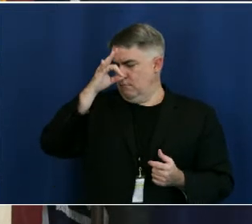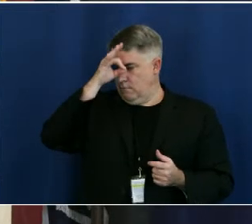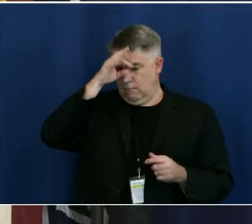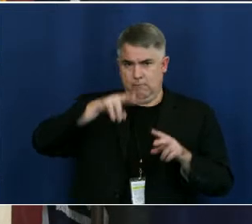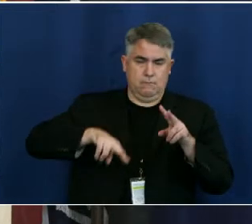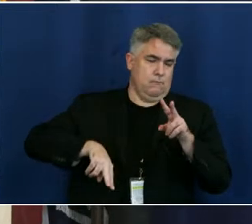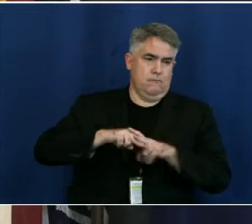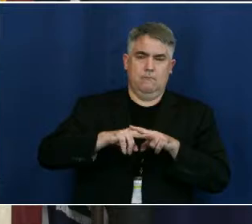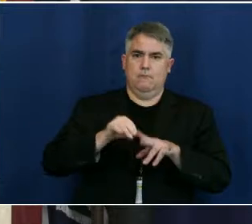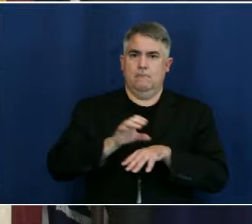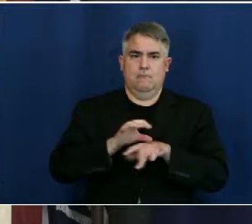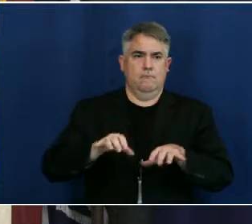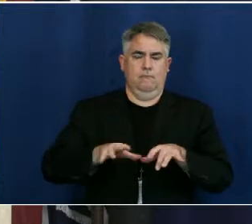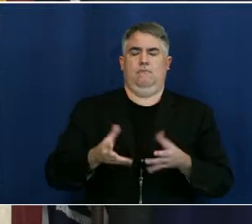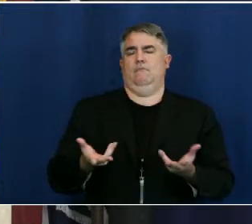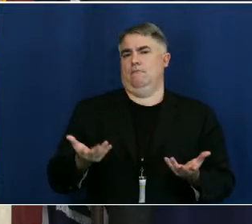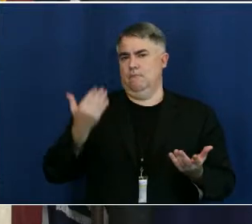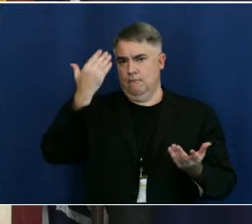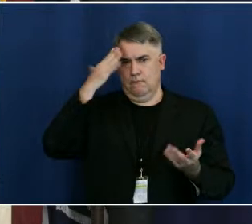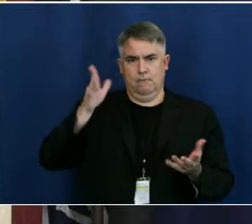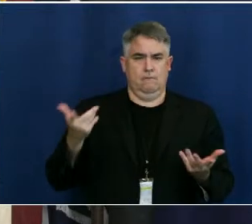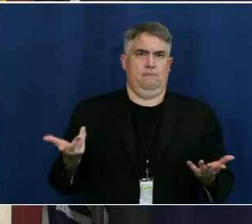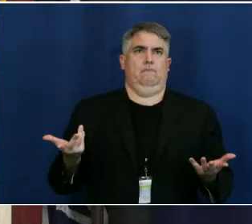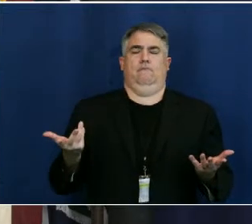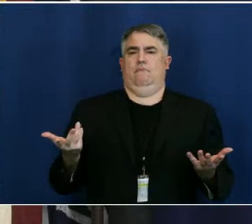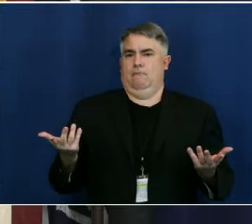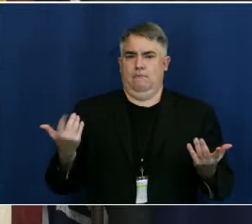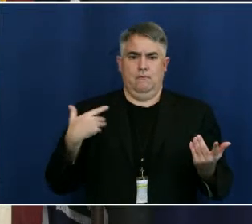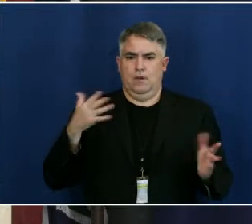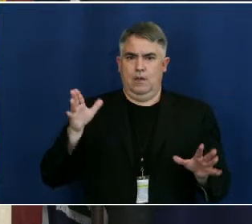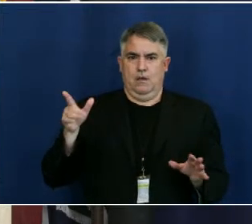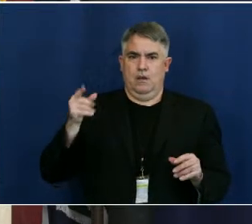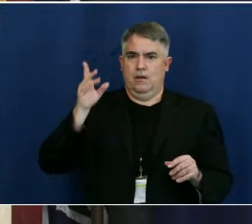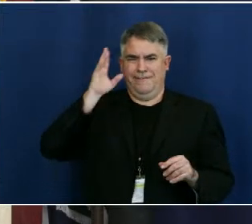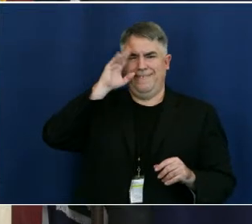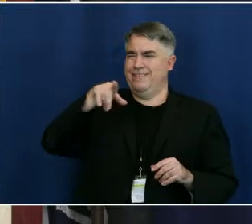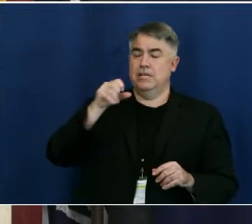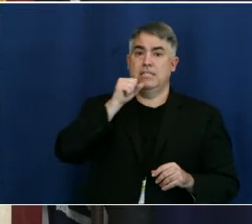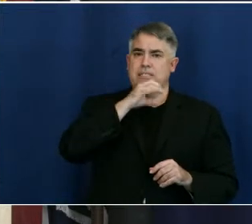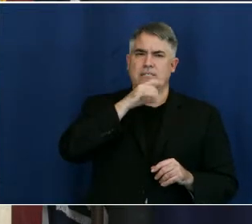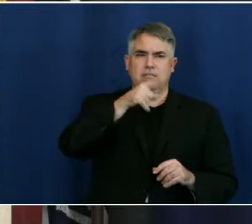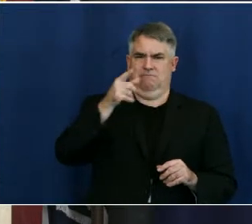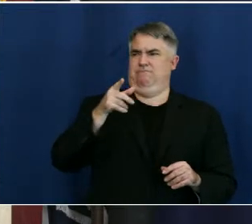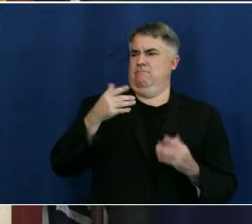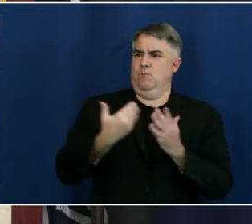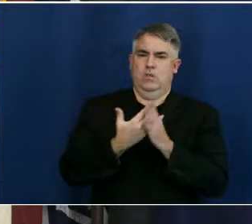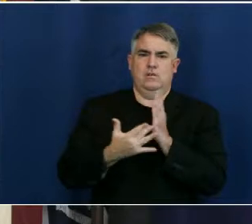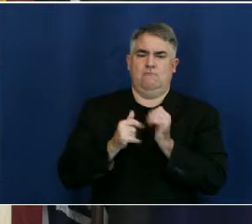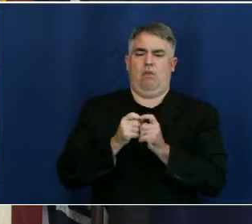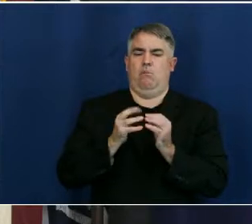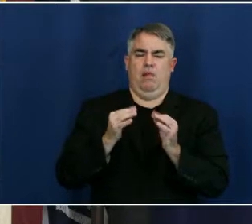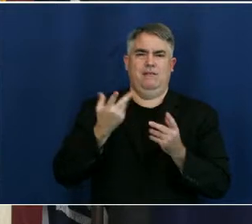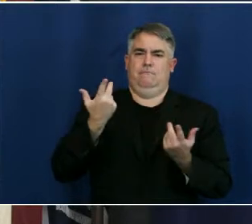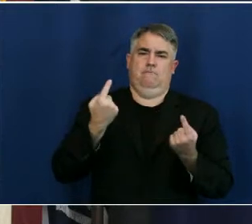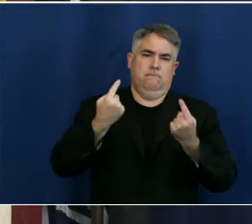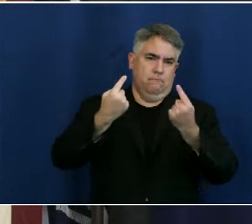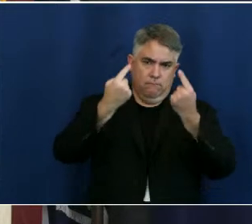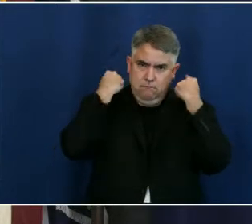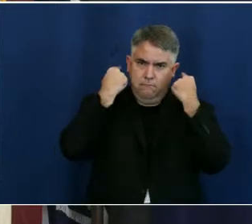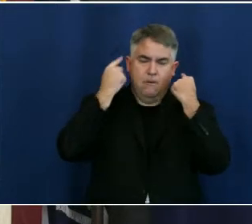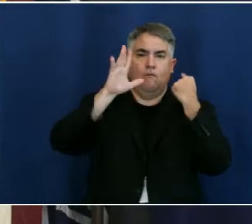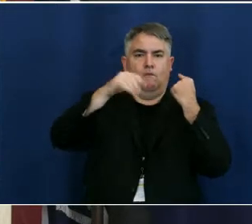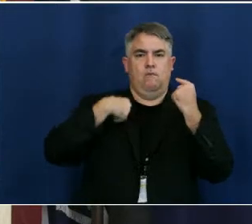so we know that a lot of seniors need help, and so we're encouraged by people stepping up, and we're certainly going to step up and do more as well. But let